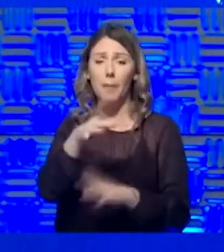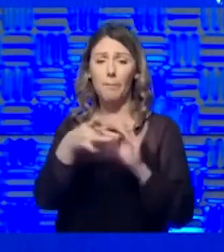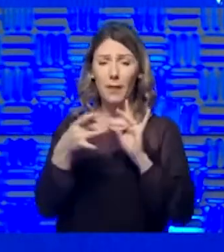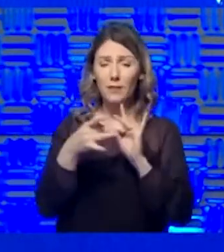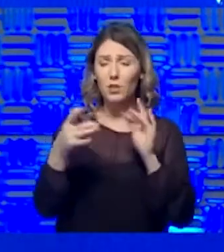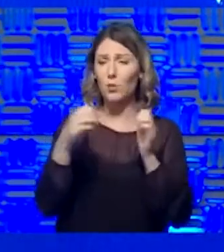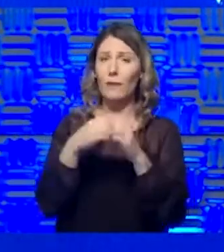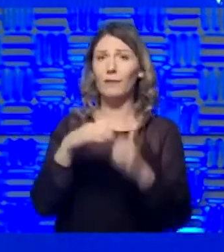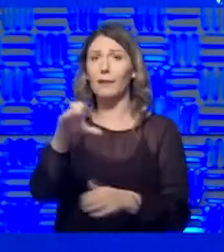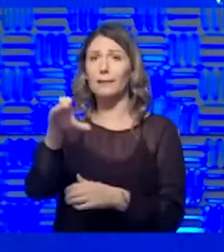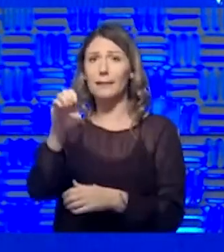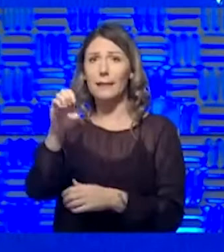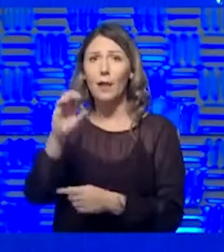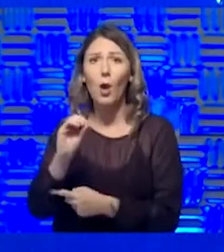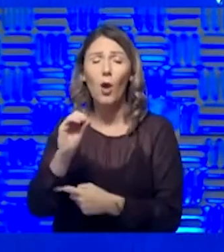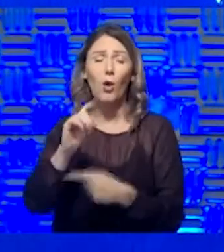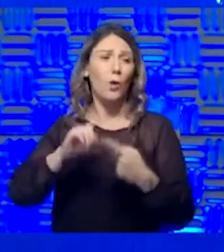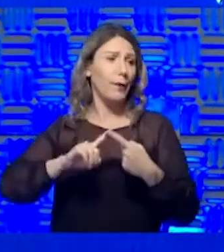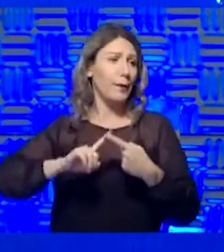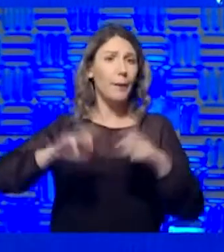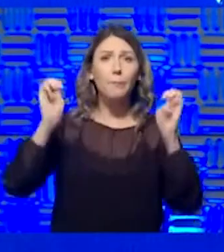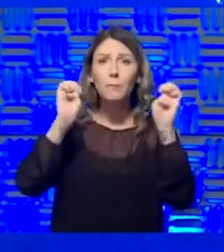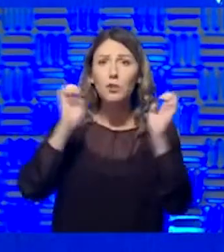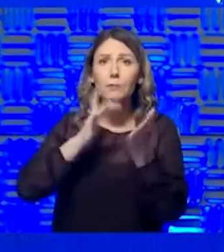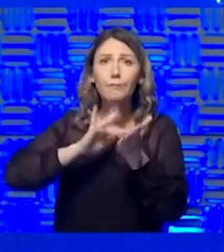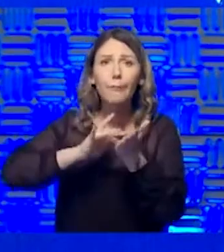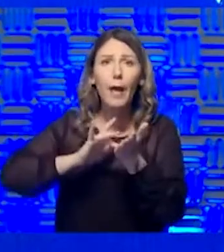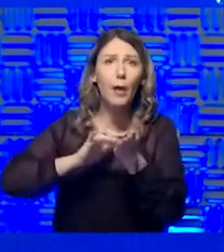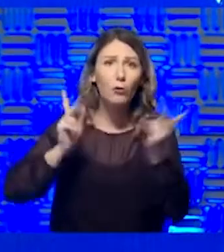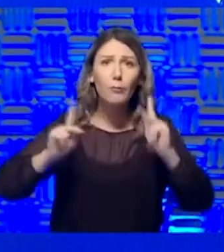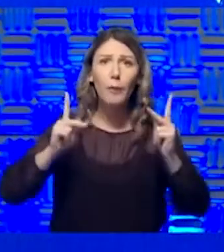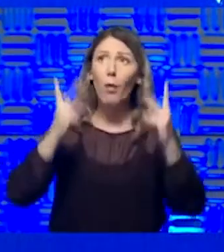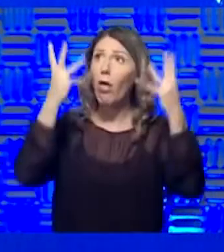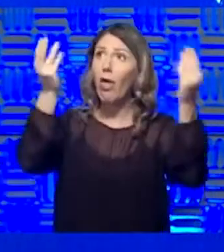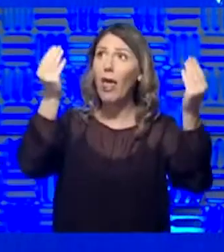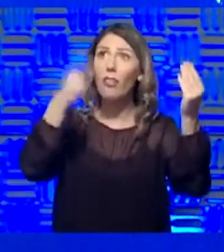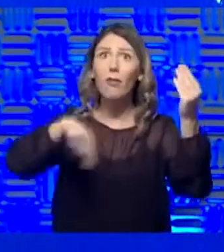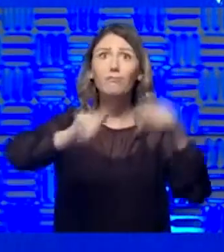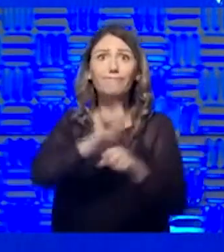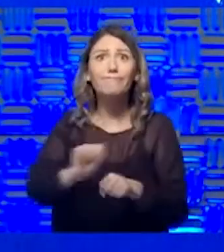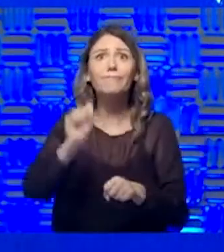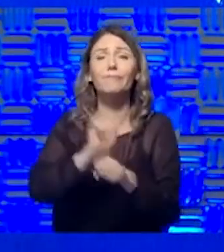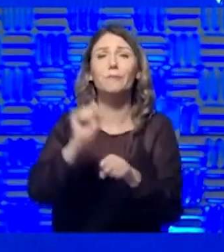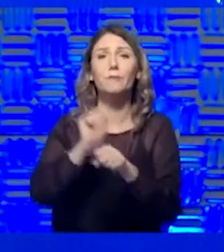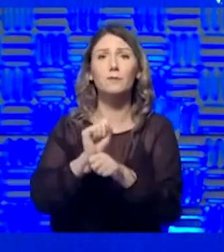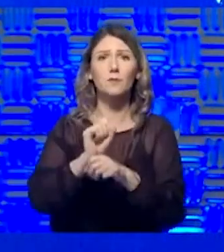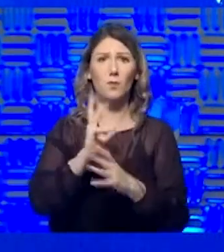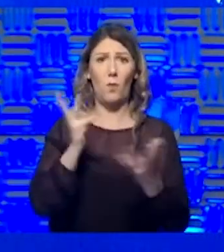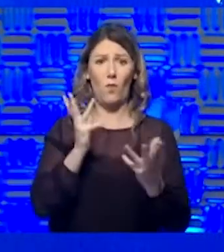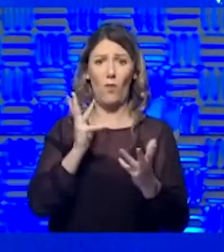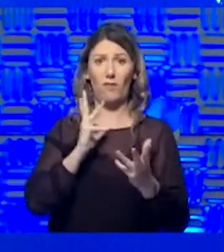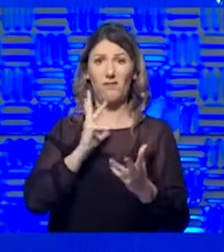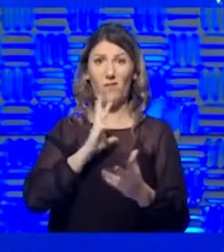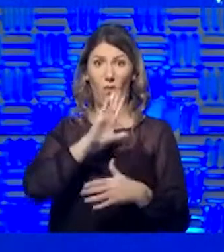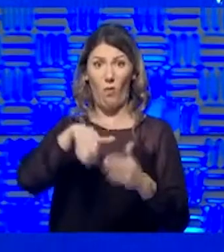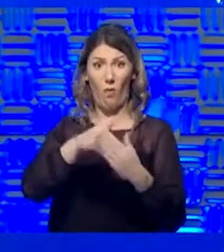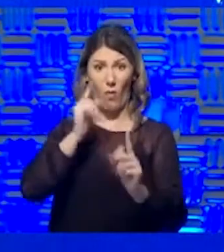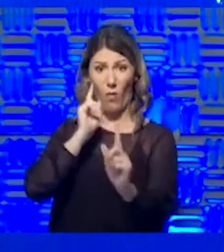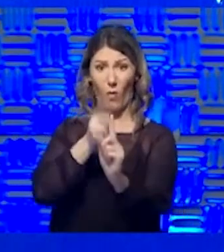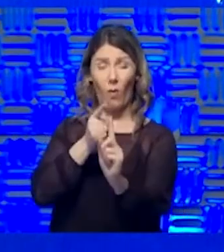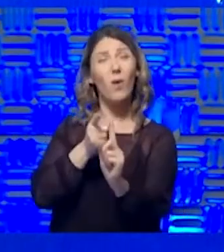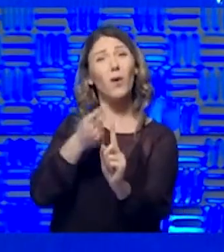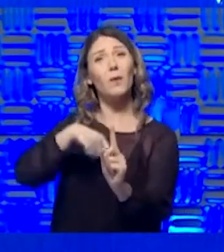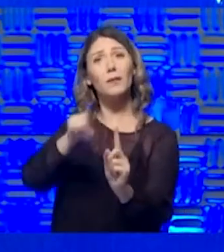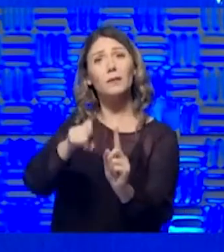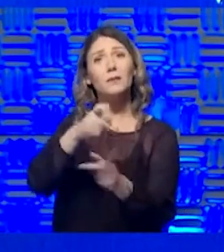know, the emergency medical crews that are out there. And the goal is that, you know, we're all going to have to take care of COVID-19 patients,